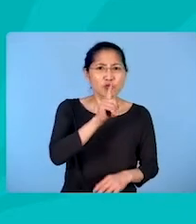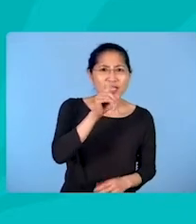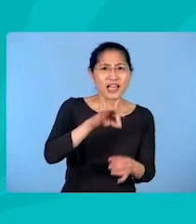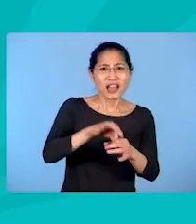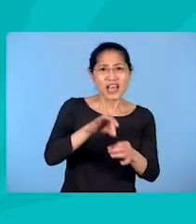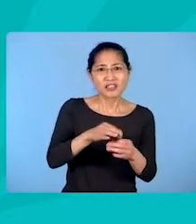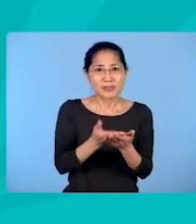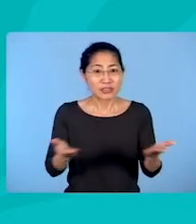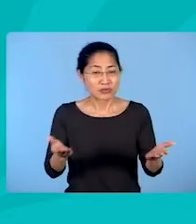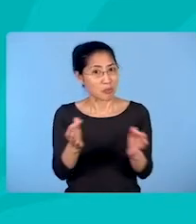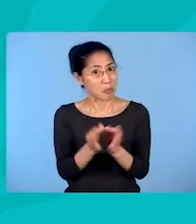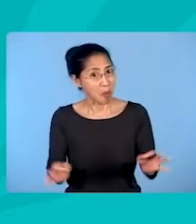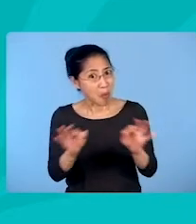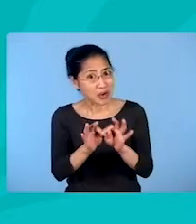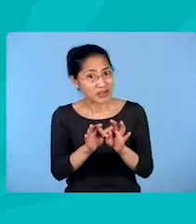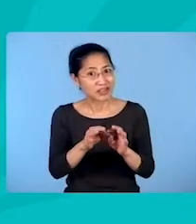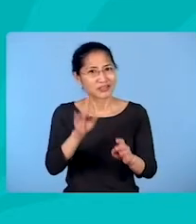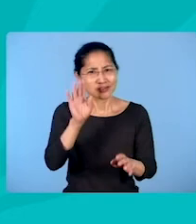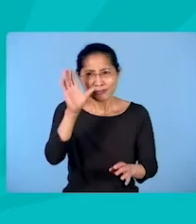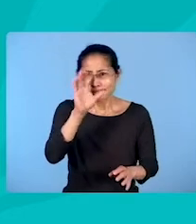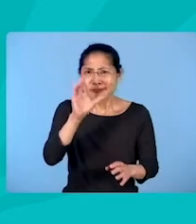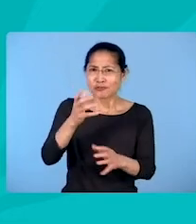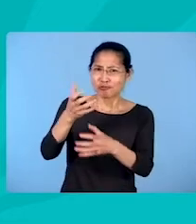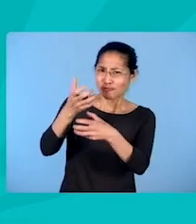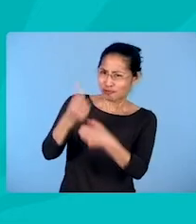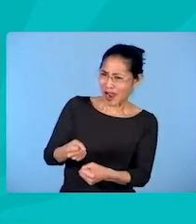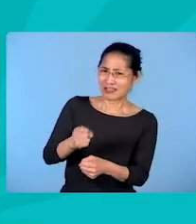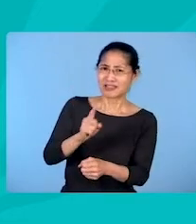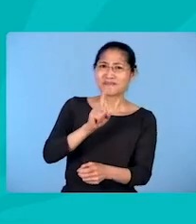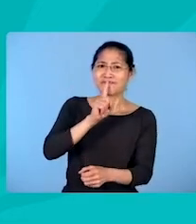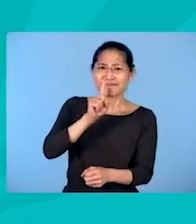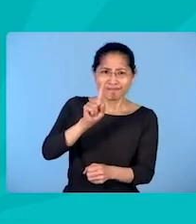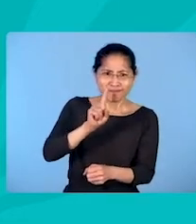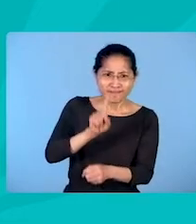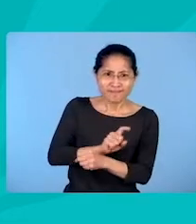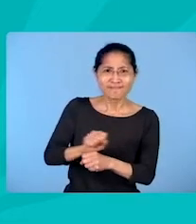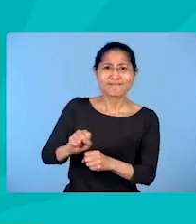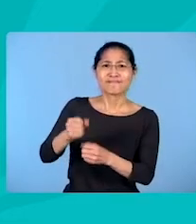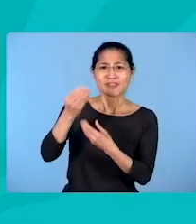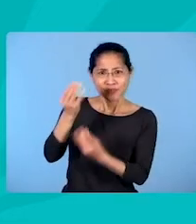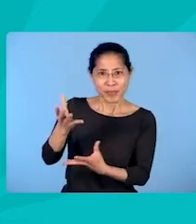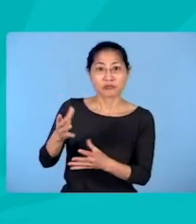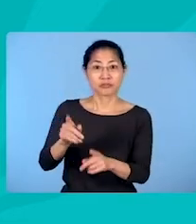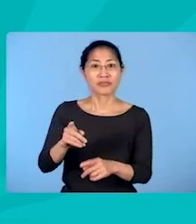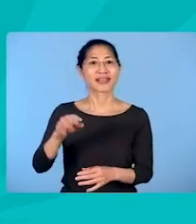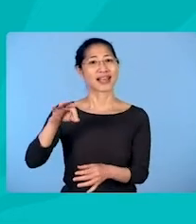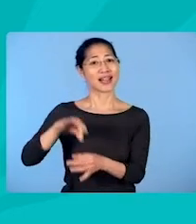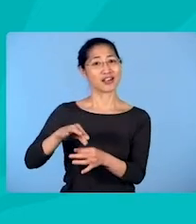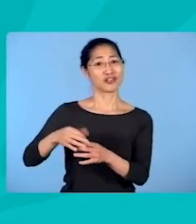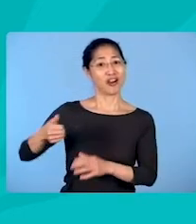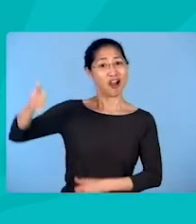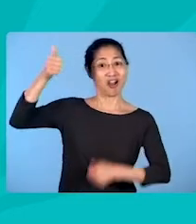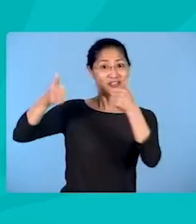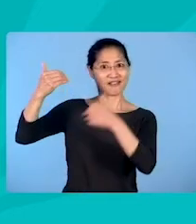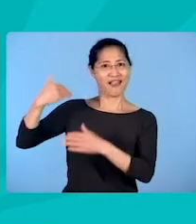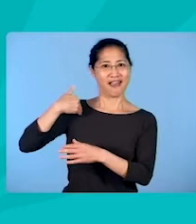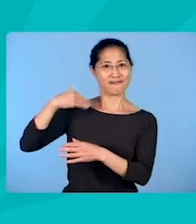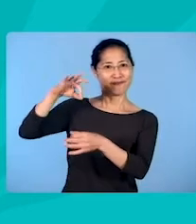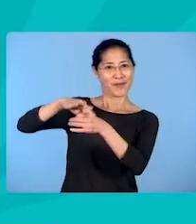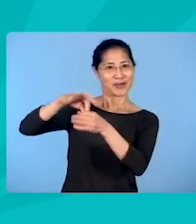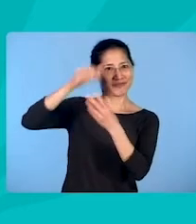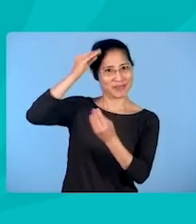well it doesn't look like we have the audio there's audio but um you can see the movements these are what we call in picture